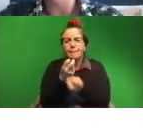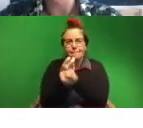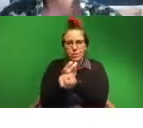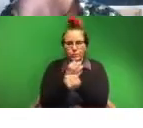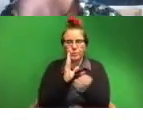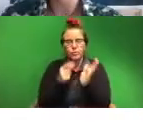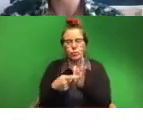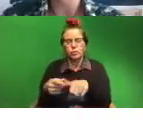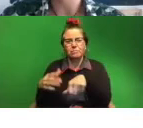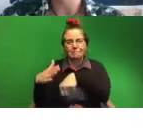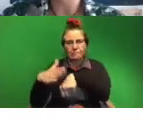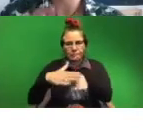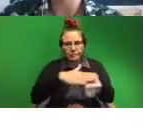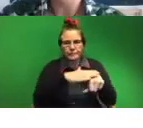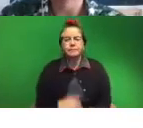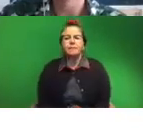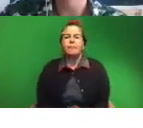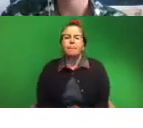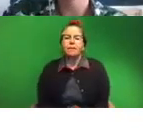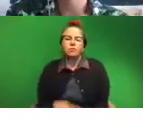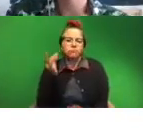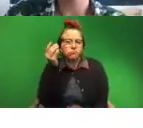be showing, just as an FYI.